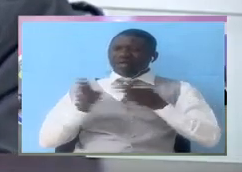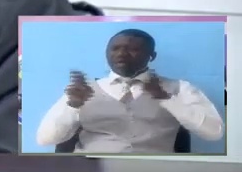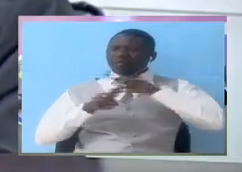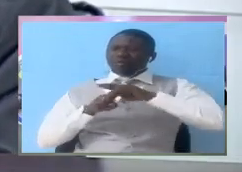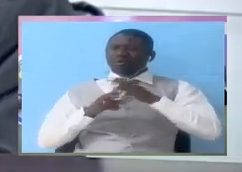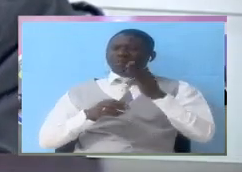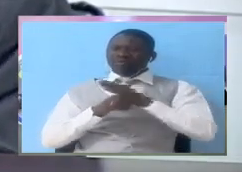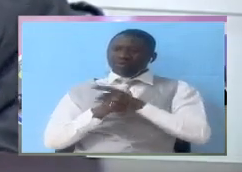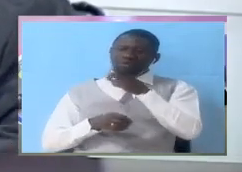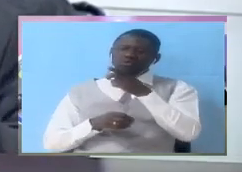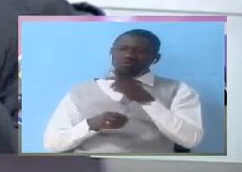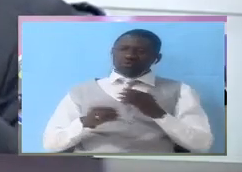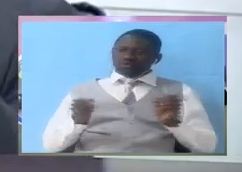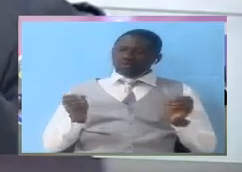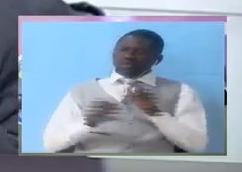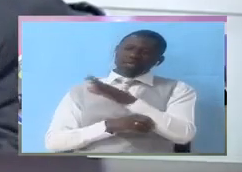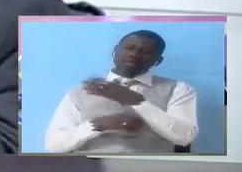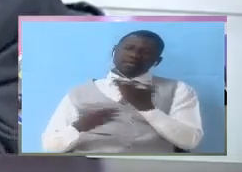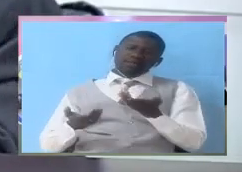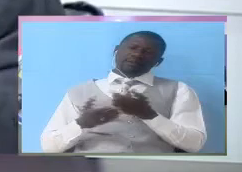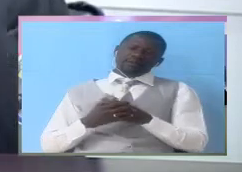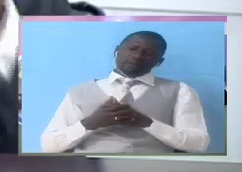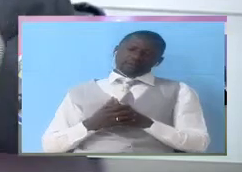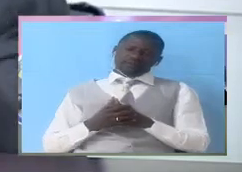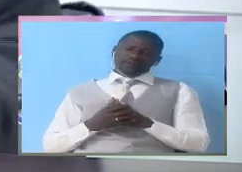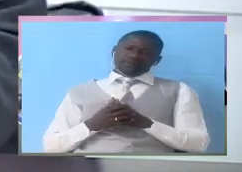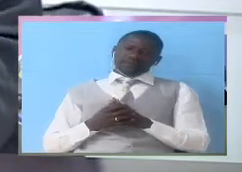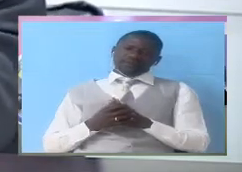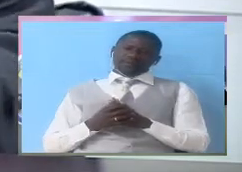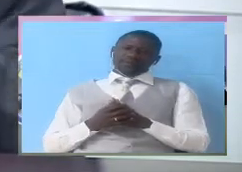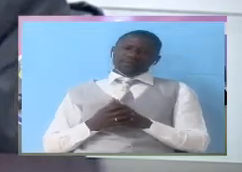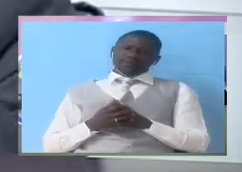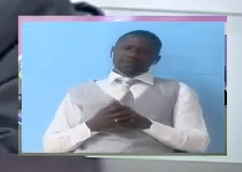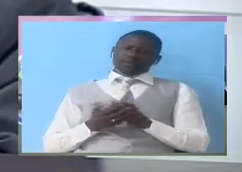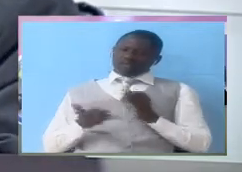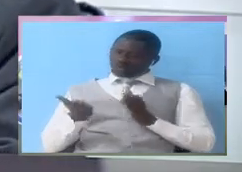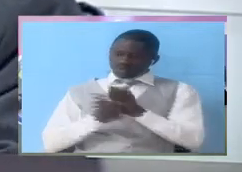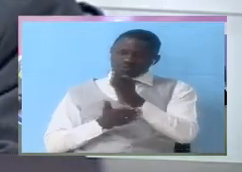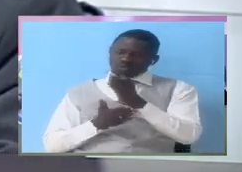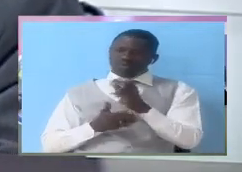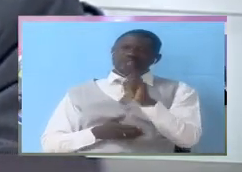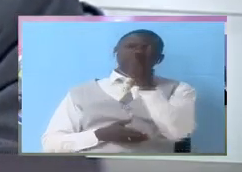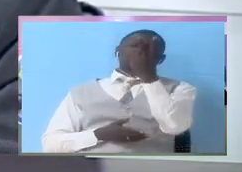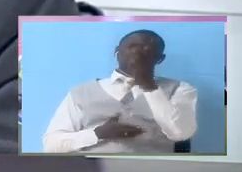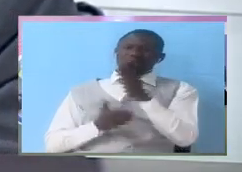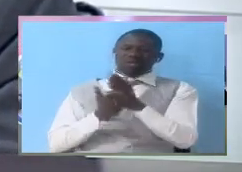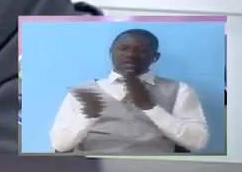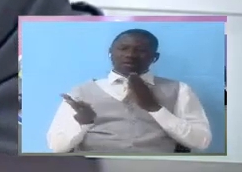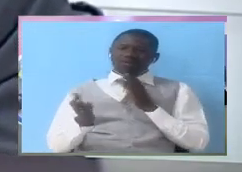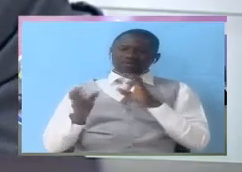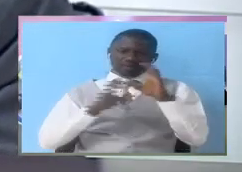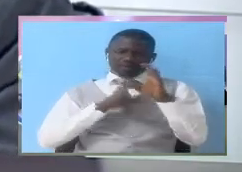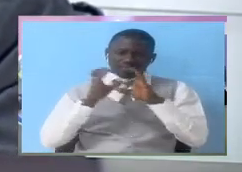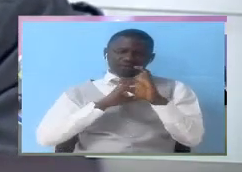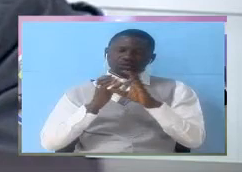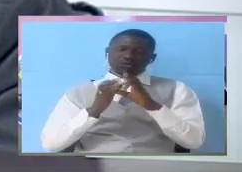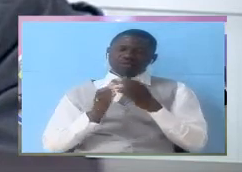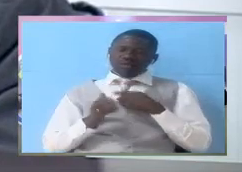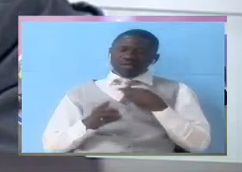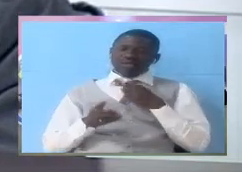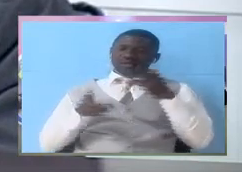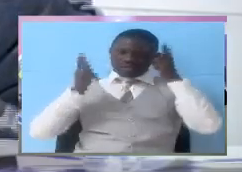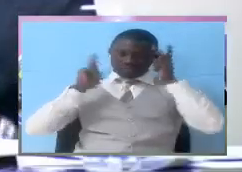di egga ci mom. Through the second line of information that lead counsel just mentioned. Comme ni nga xamé rek non la ko lead counsel